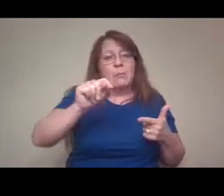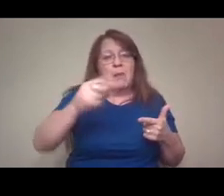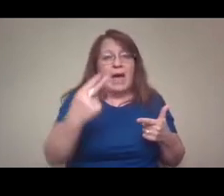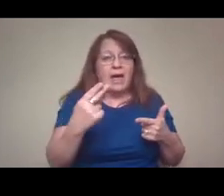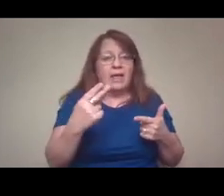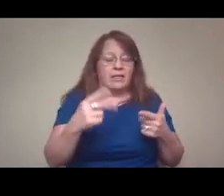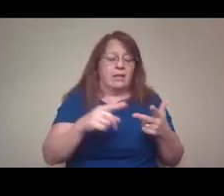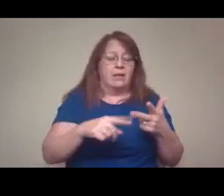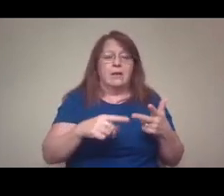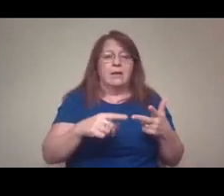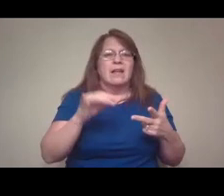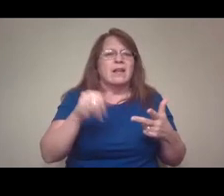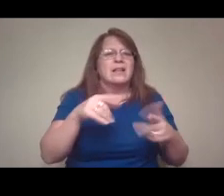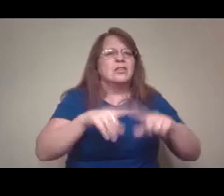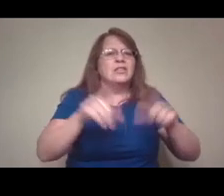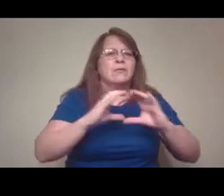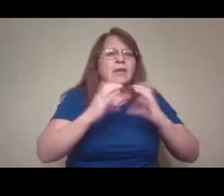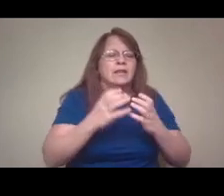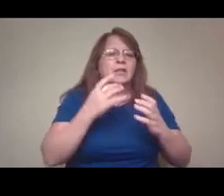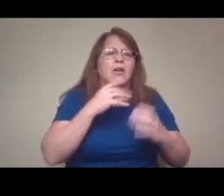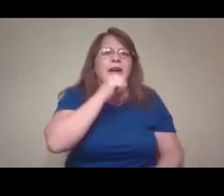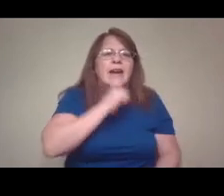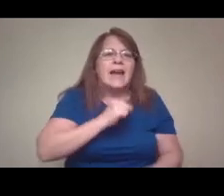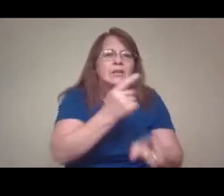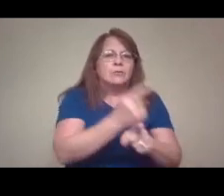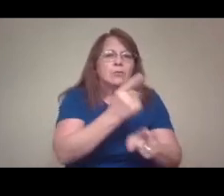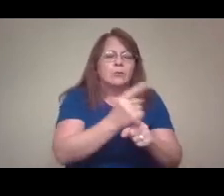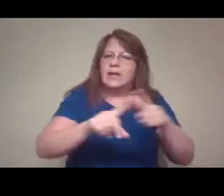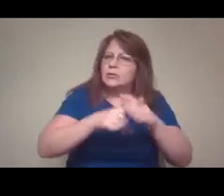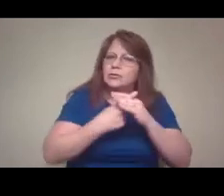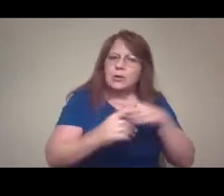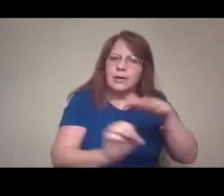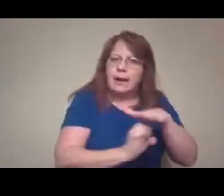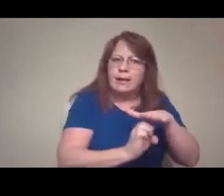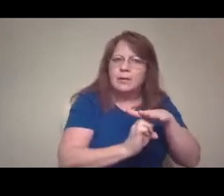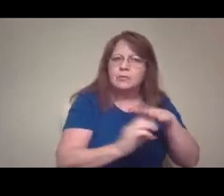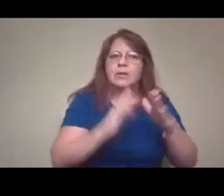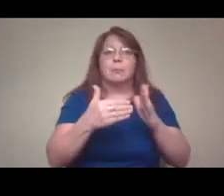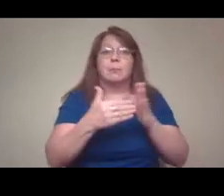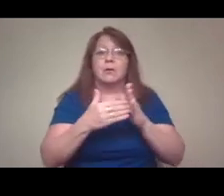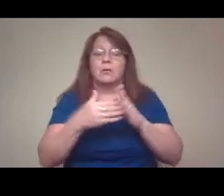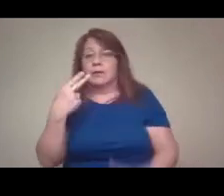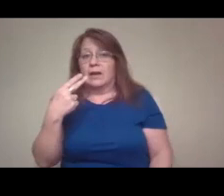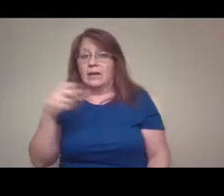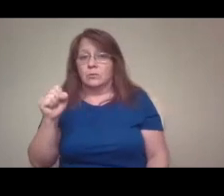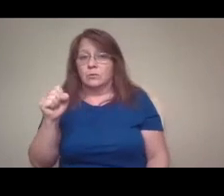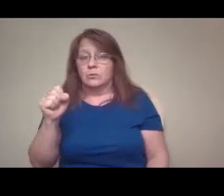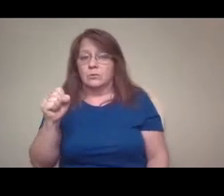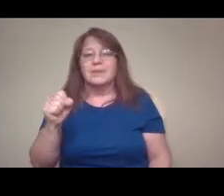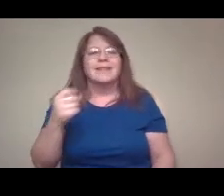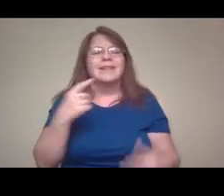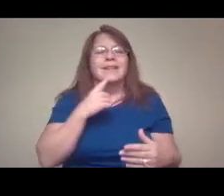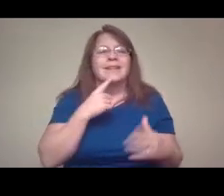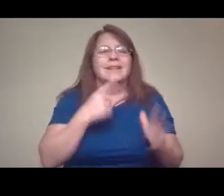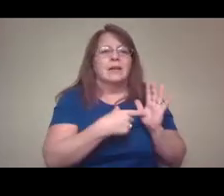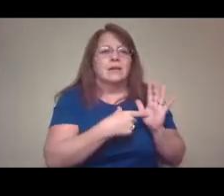are sessions that are age appropriate. They start in elementary school, they go through middle and high school, and they're designed to help students